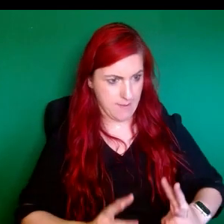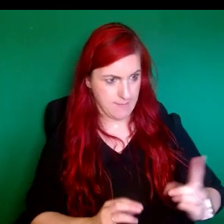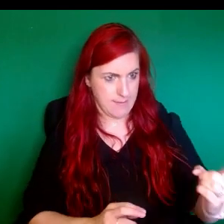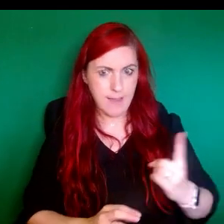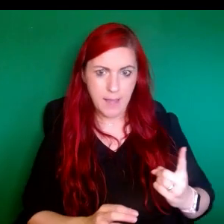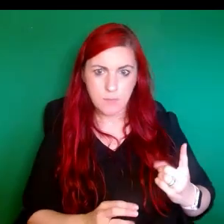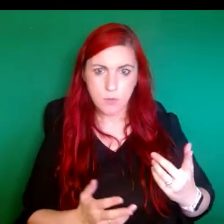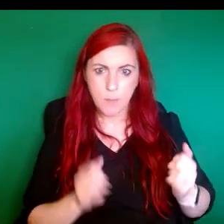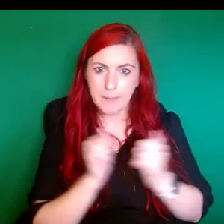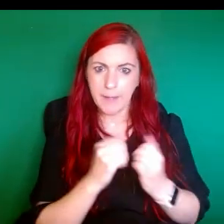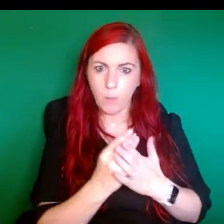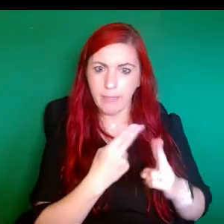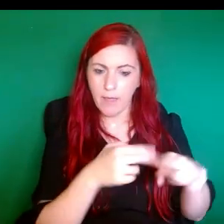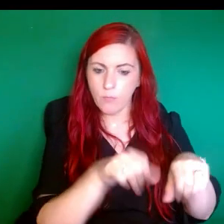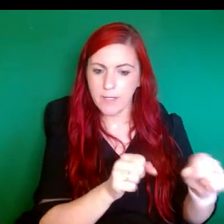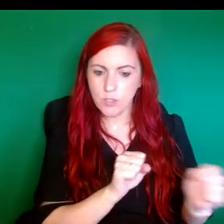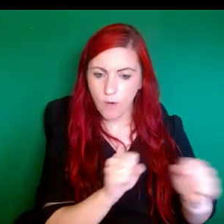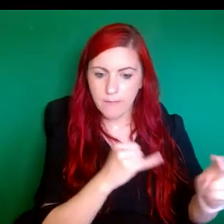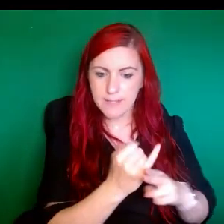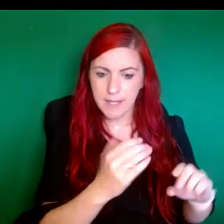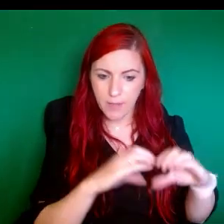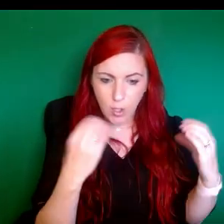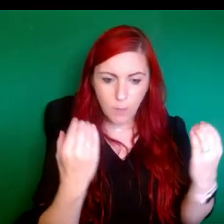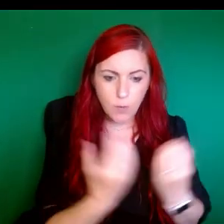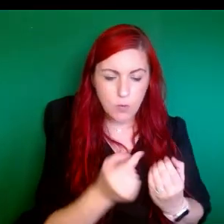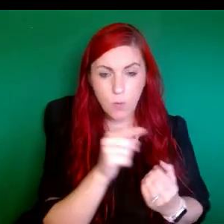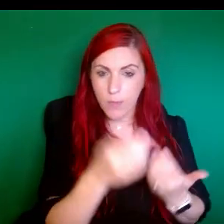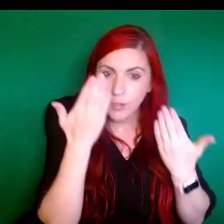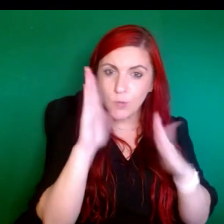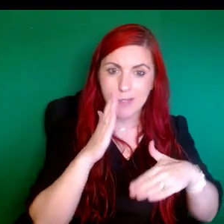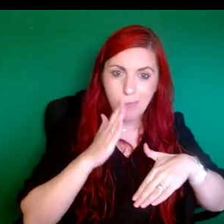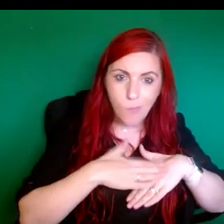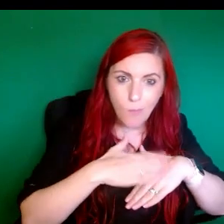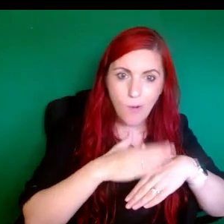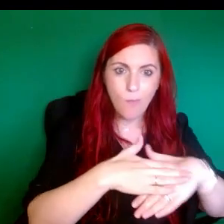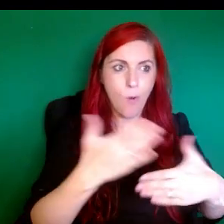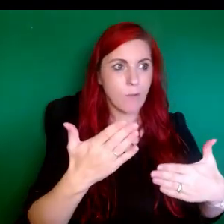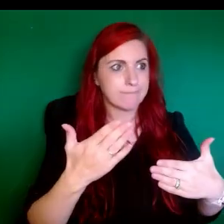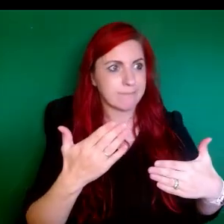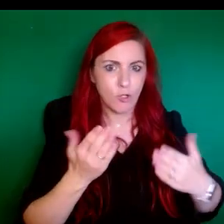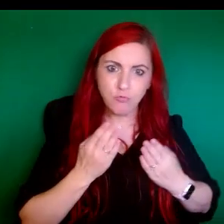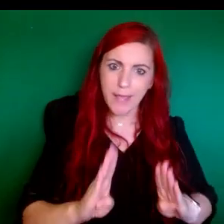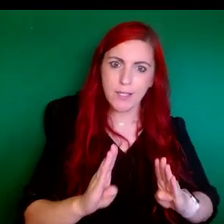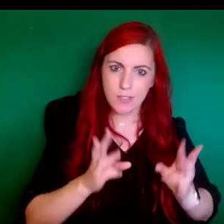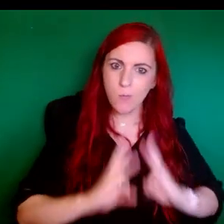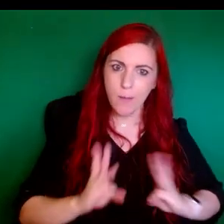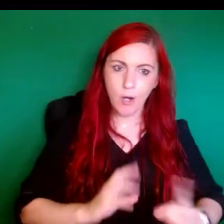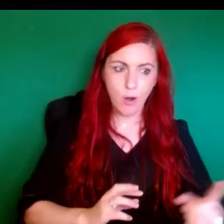community, and it just shows how more courageous women are coming and knowing that something isn't right within their relationship and trying